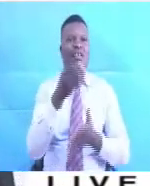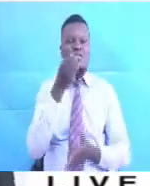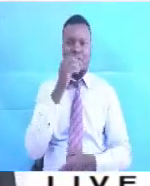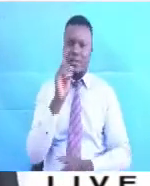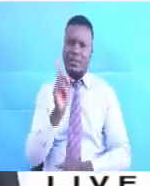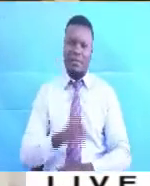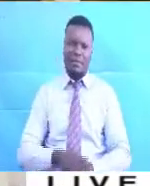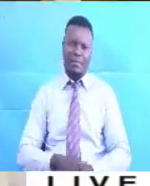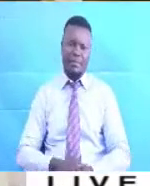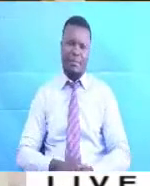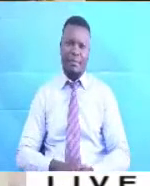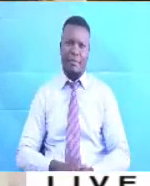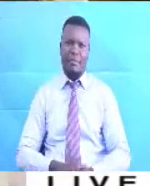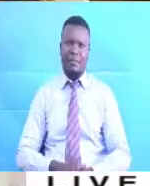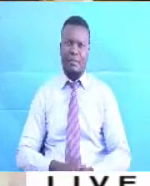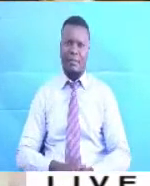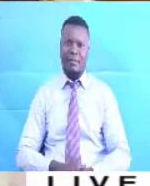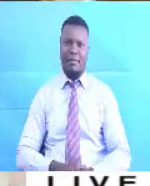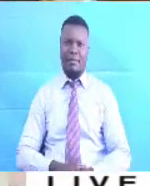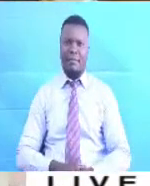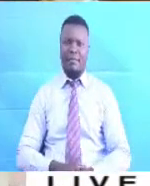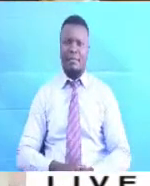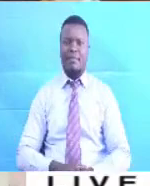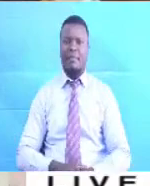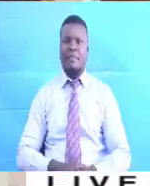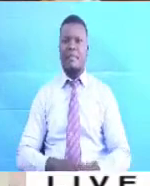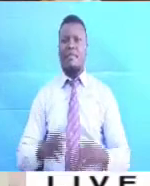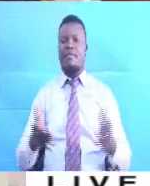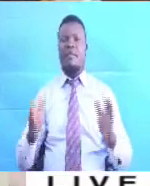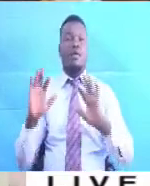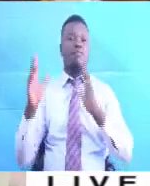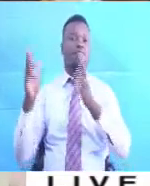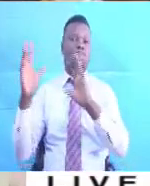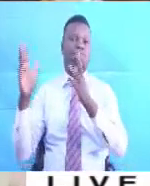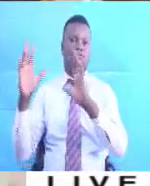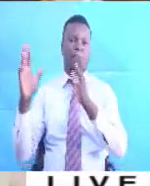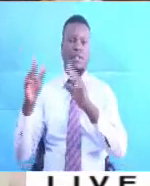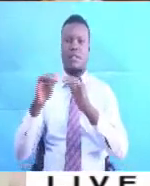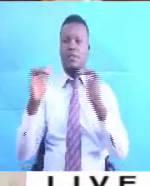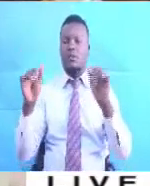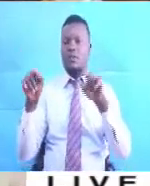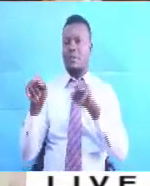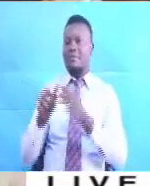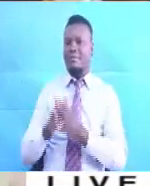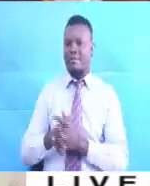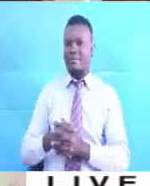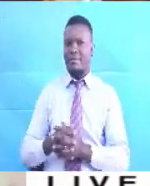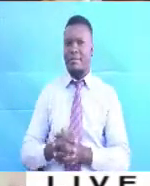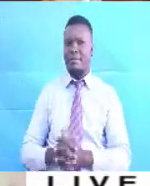to do that. For joining us, ladies and gentlemen, another round of applause for Honorable